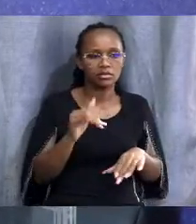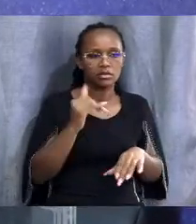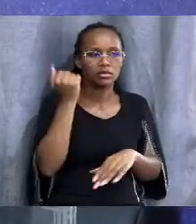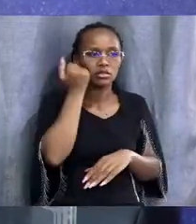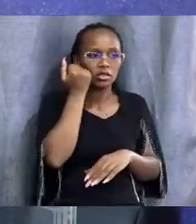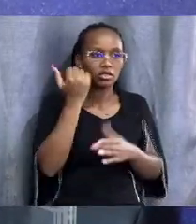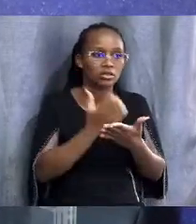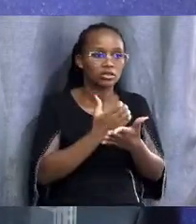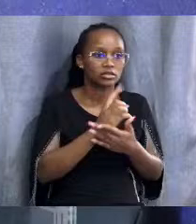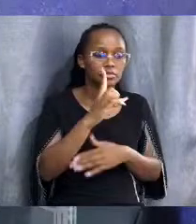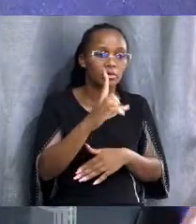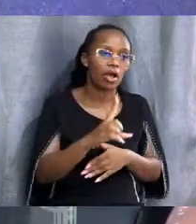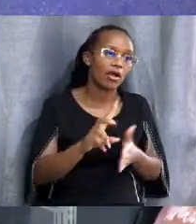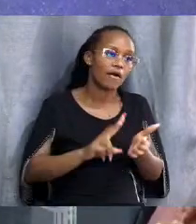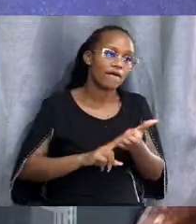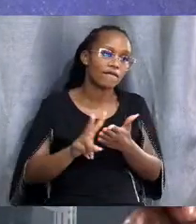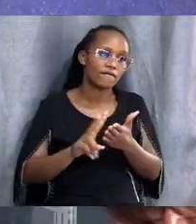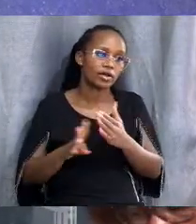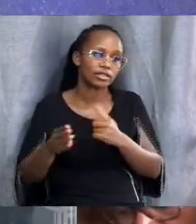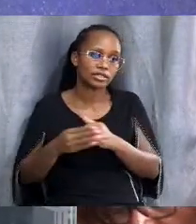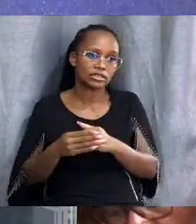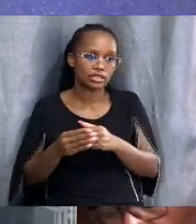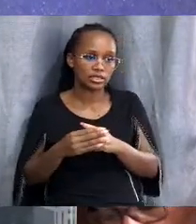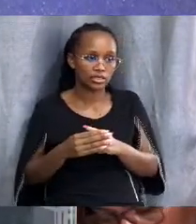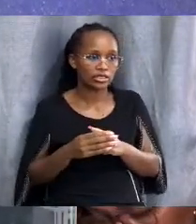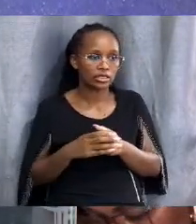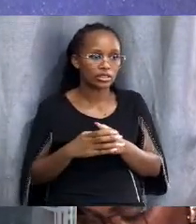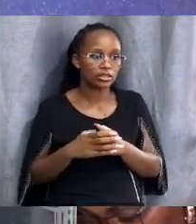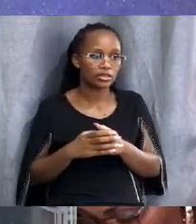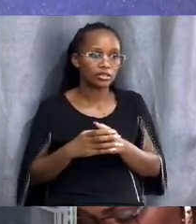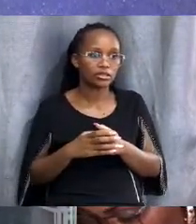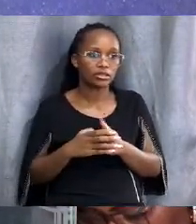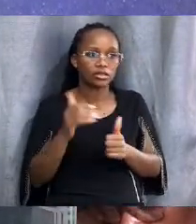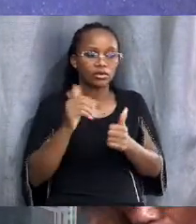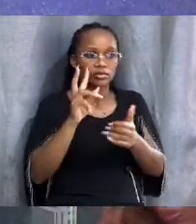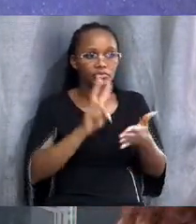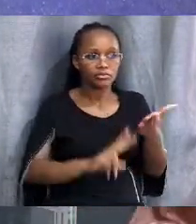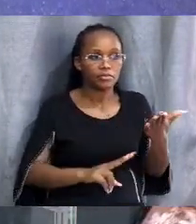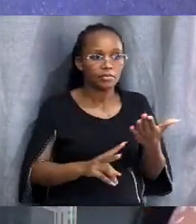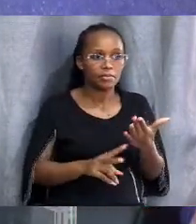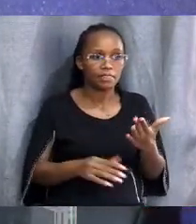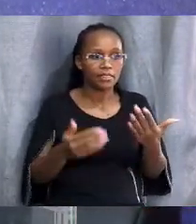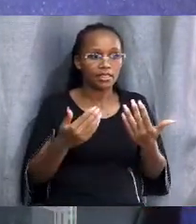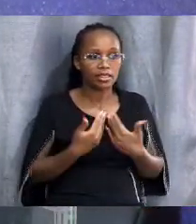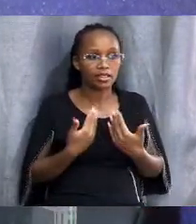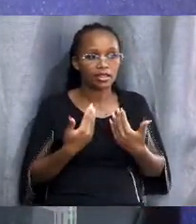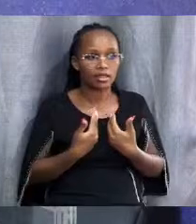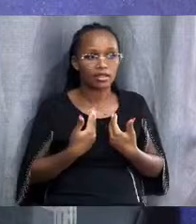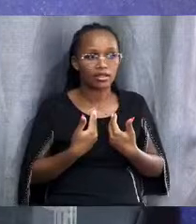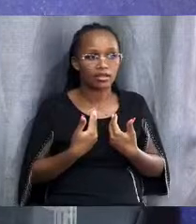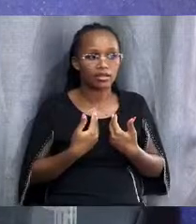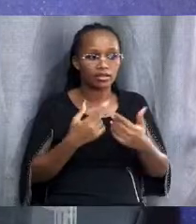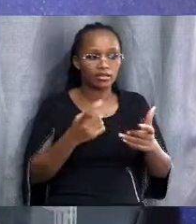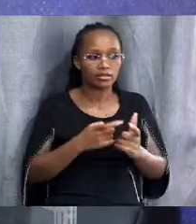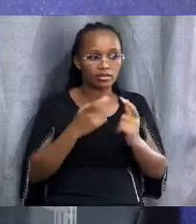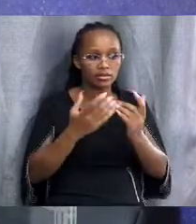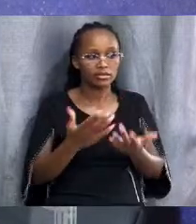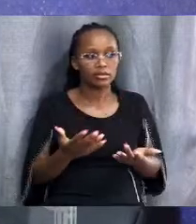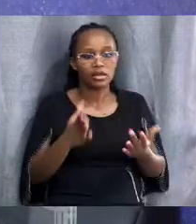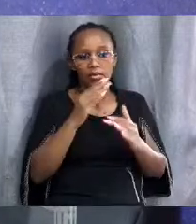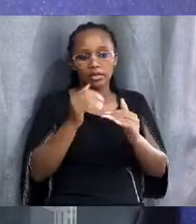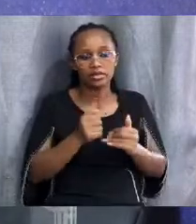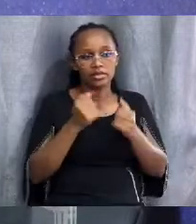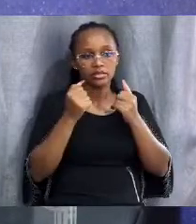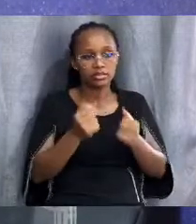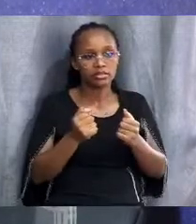Joshua chapter 1, verse 9, which reads, "Have I not commanded you? Be